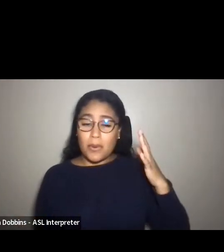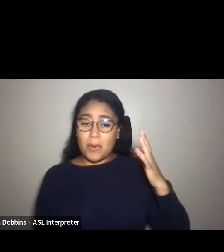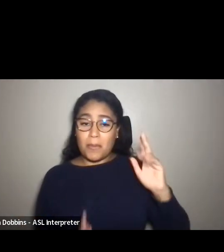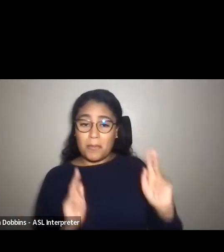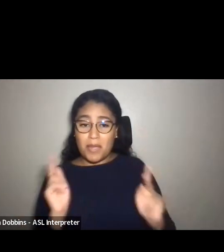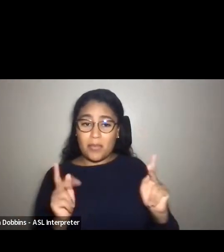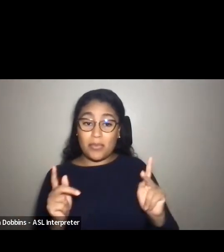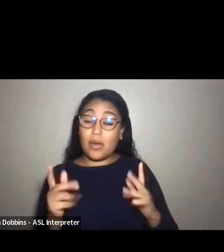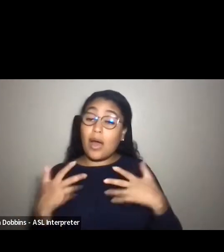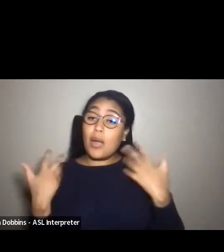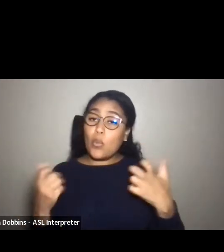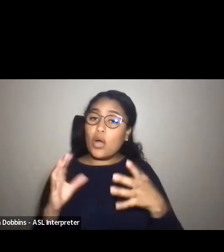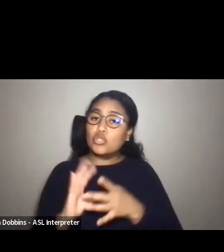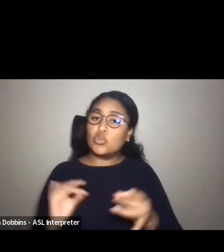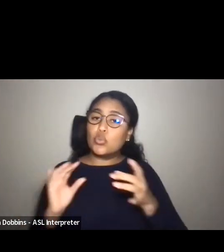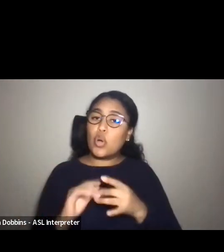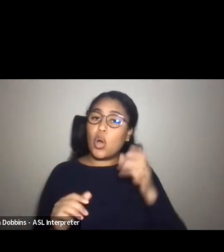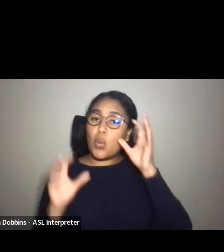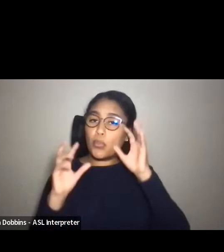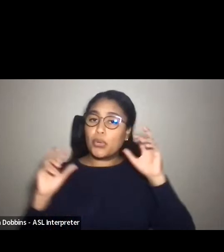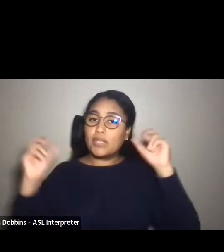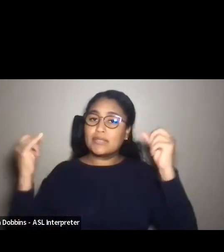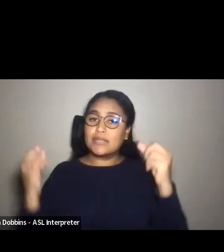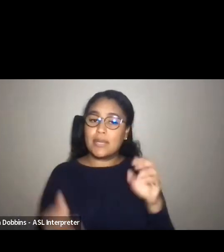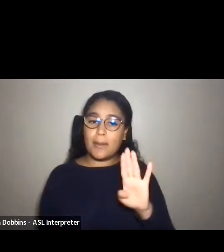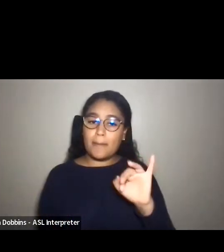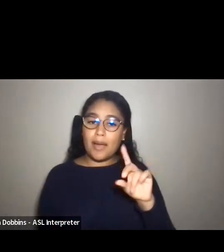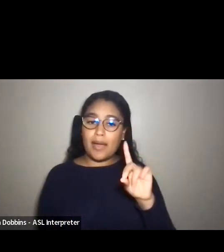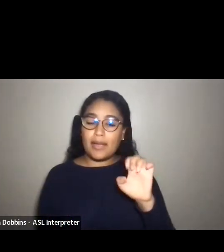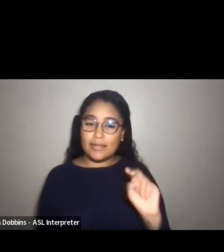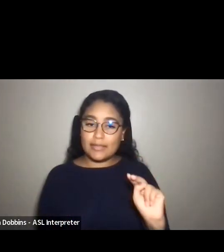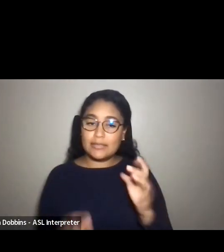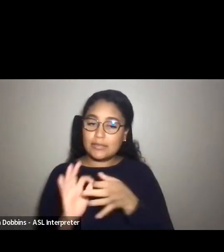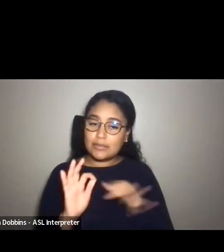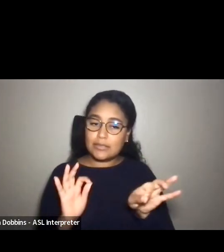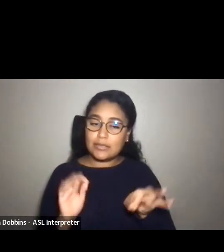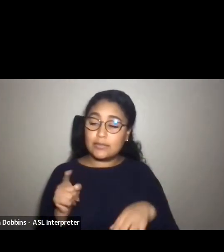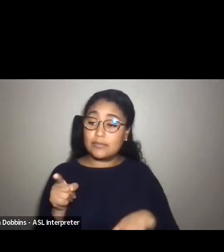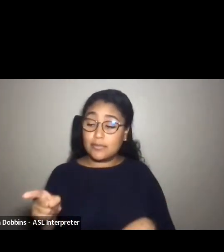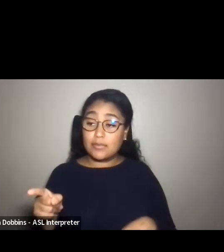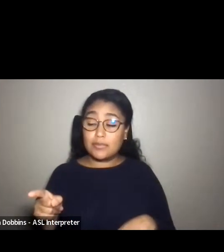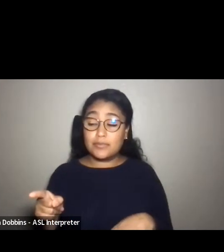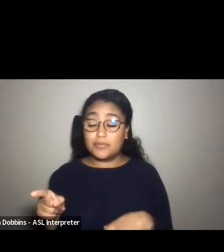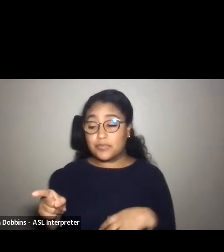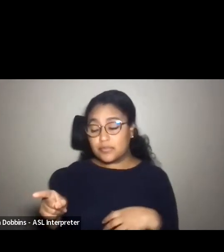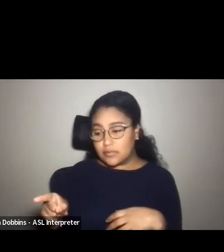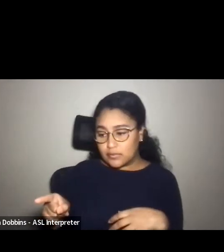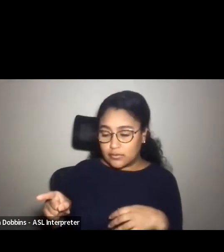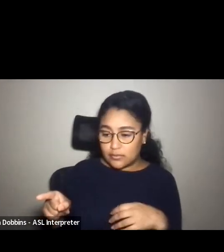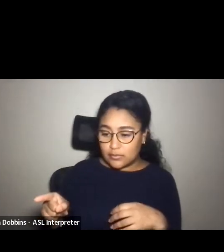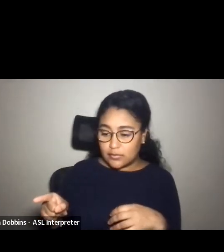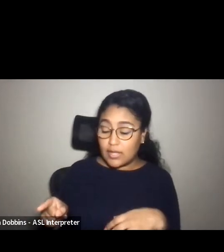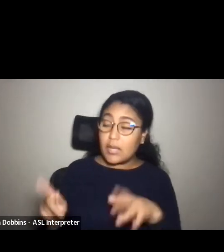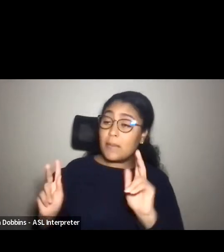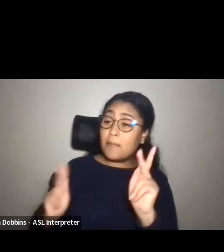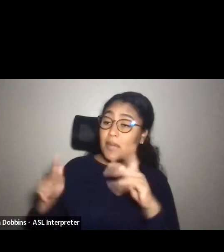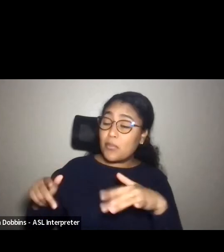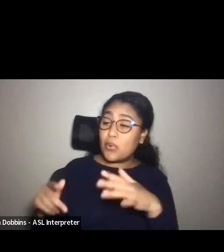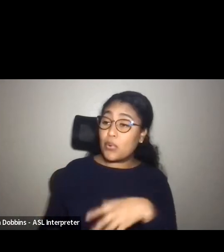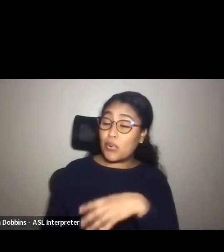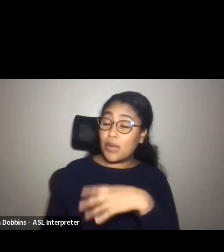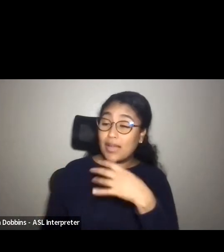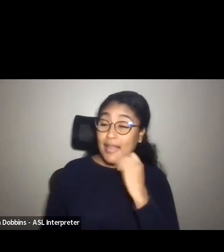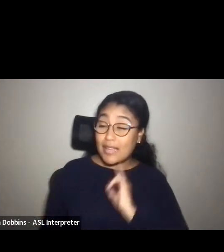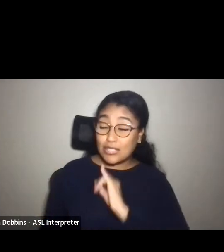this week. There are moments in life when the pure, unadulterated evil is unleashed on this world. The people of Israel lived